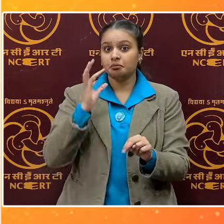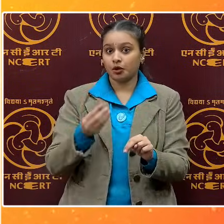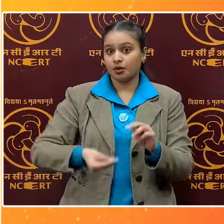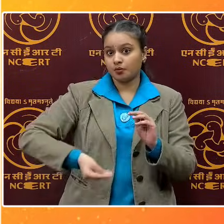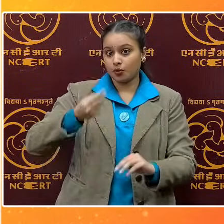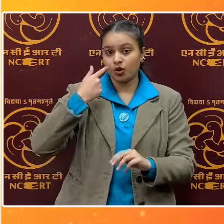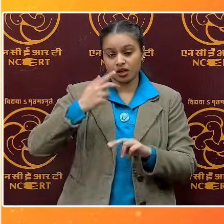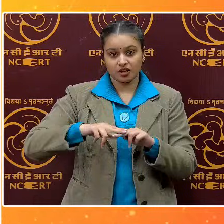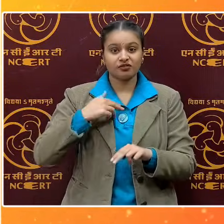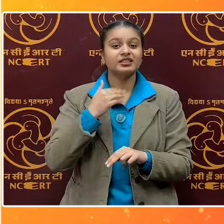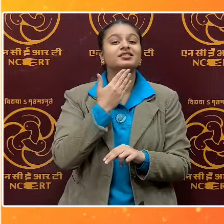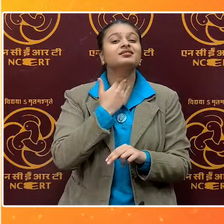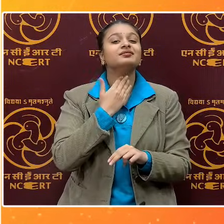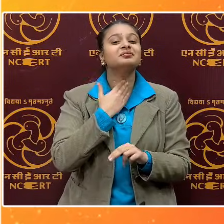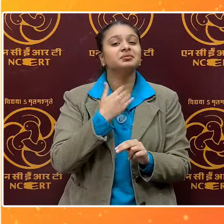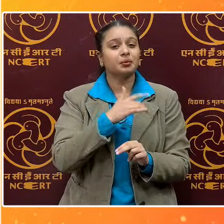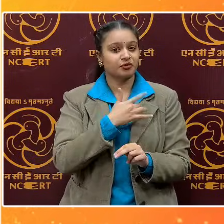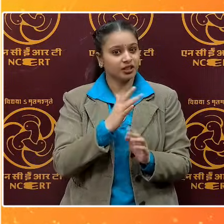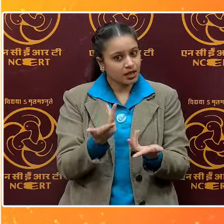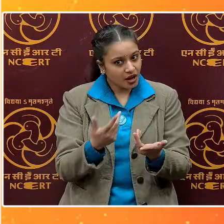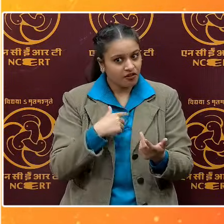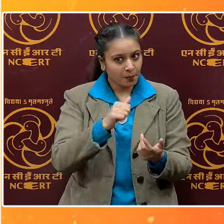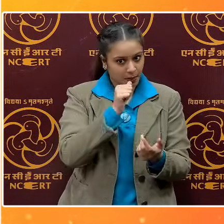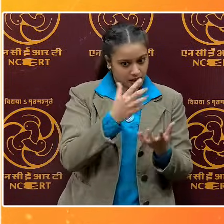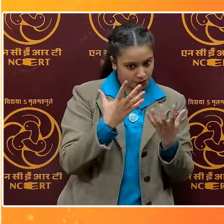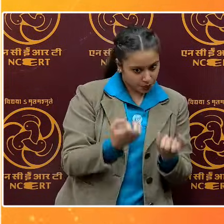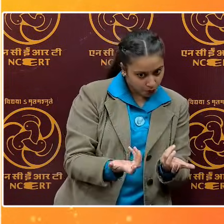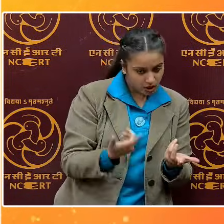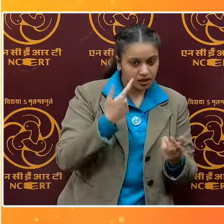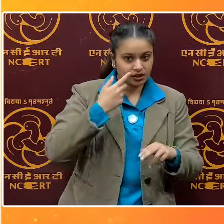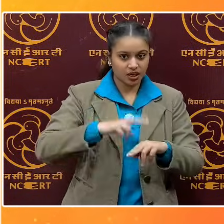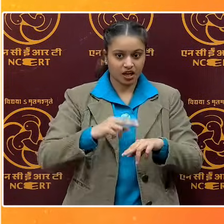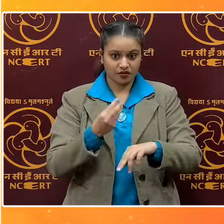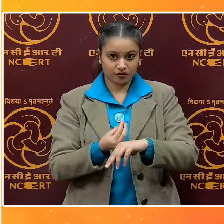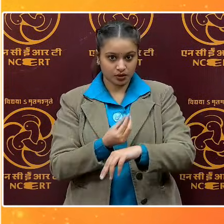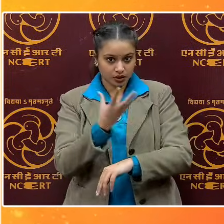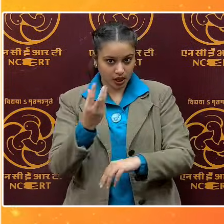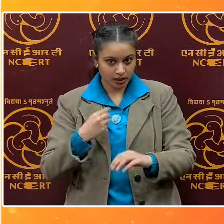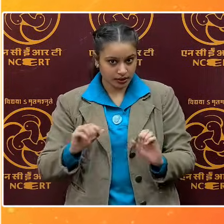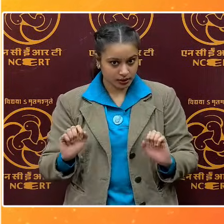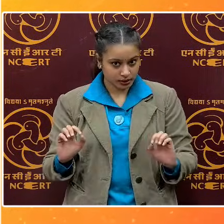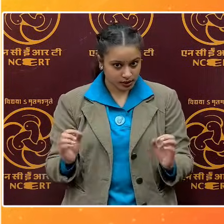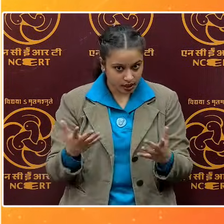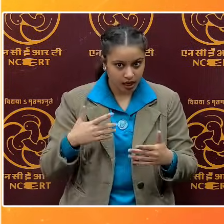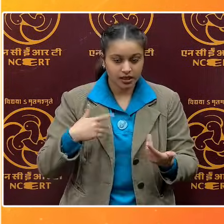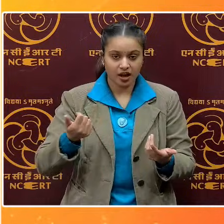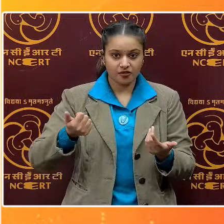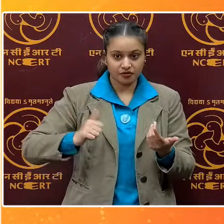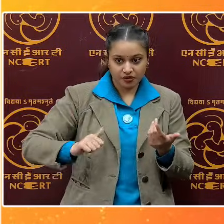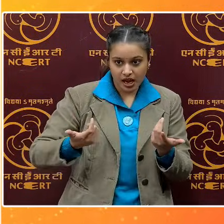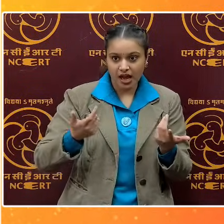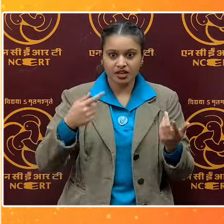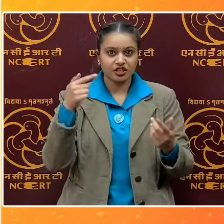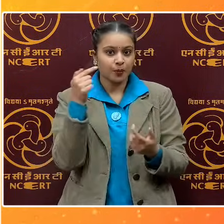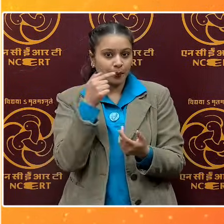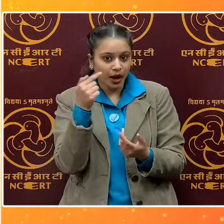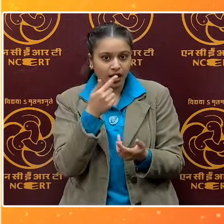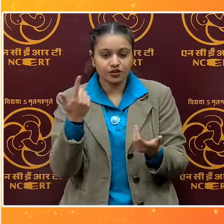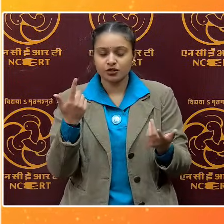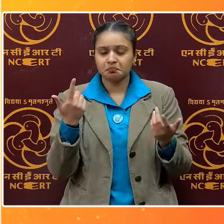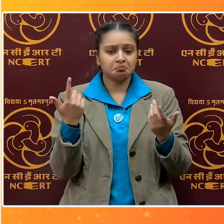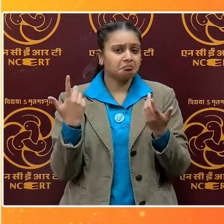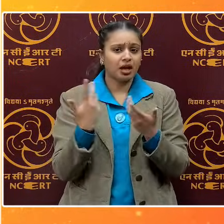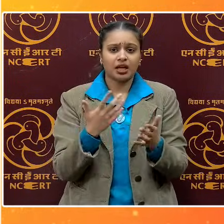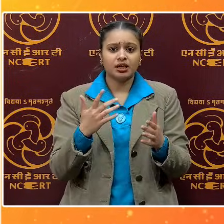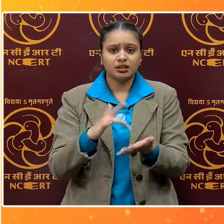feel thirsty. Of course, we need it in the morning to do our daily chores, to get freshen up. And to brush our teeth. Absolutely.